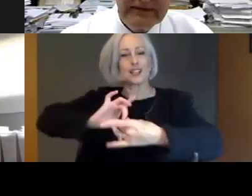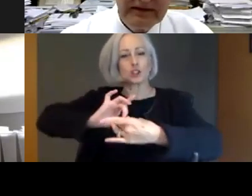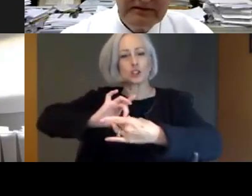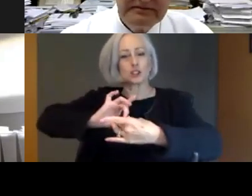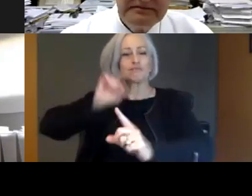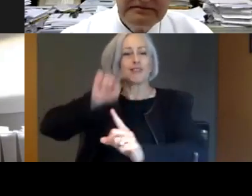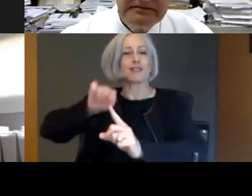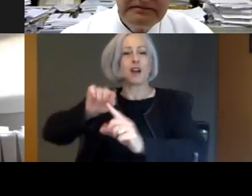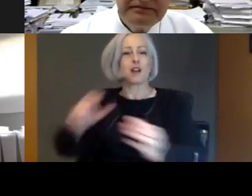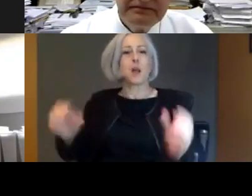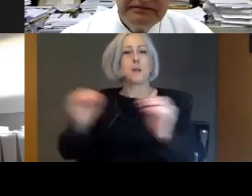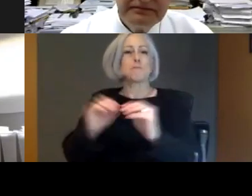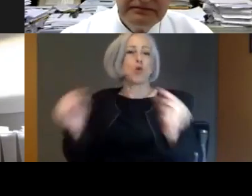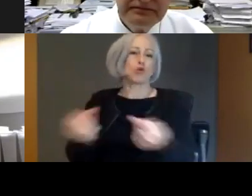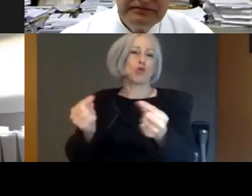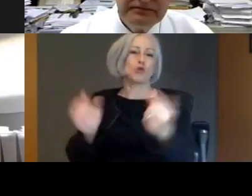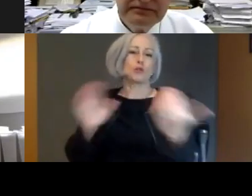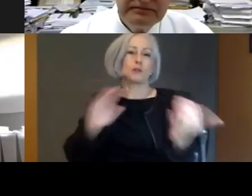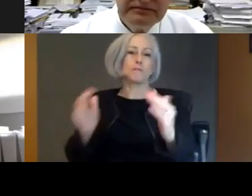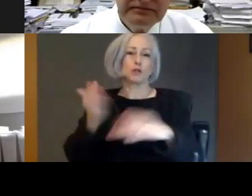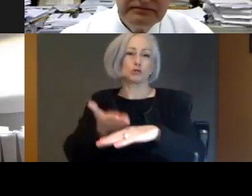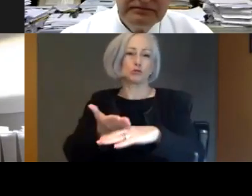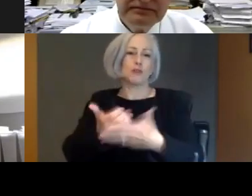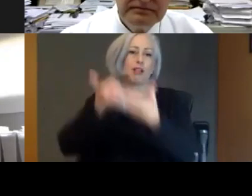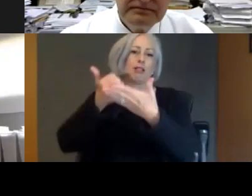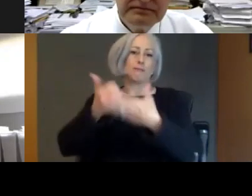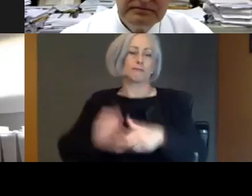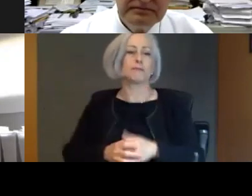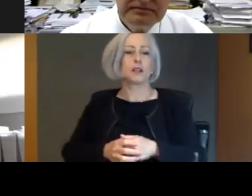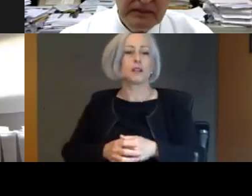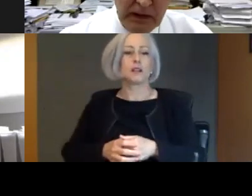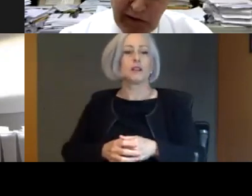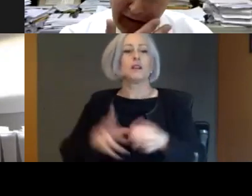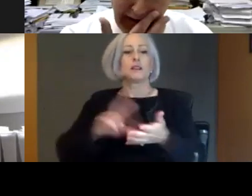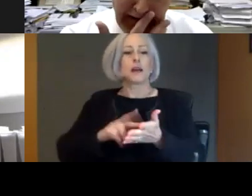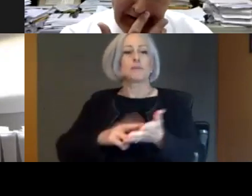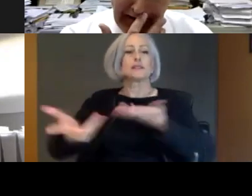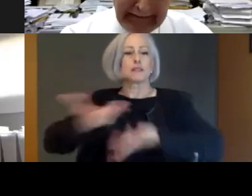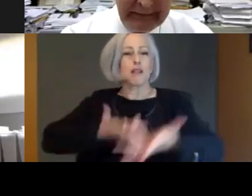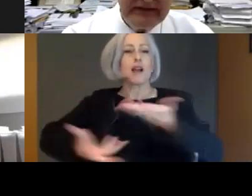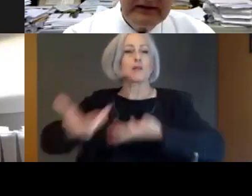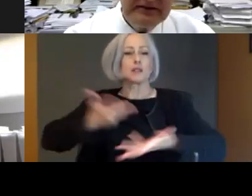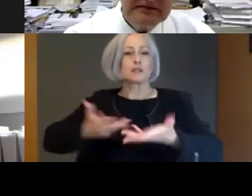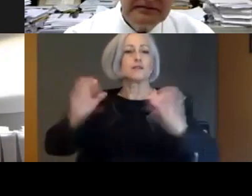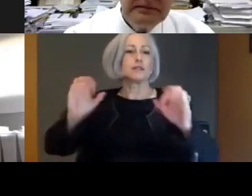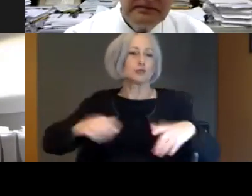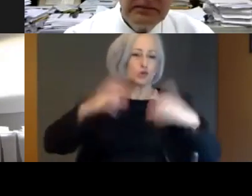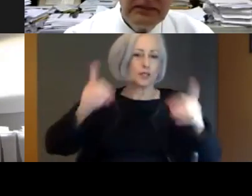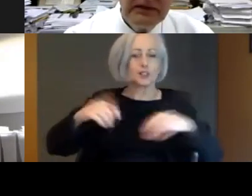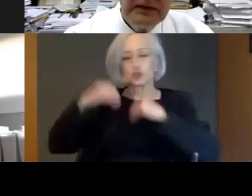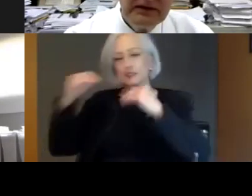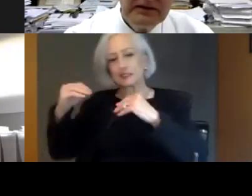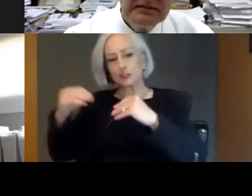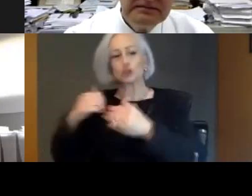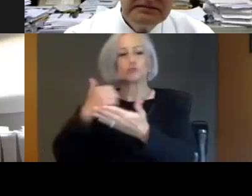we have with institutions that are collaborative and educational, that's beneficial for all, for